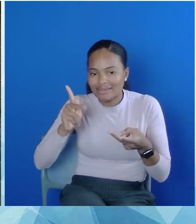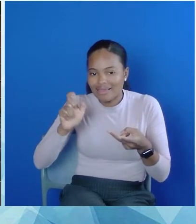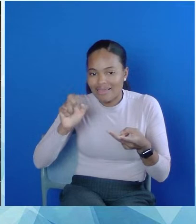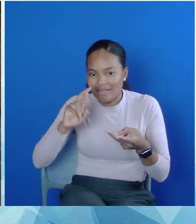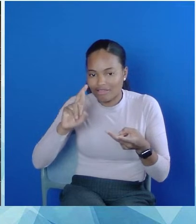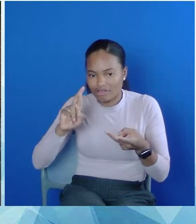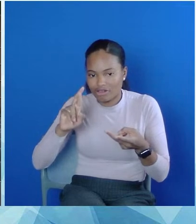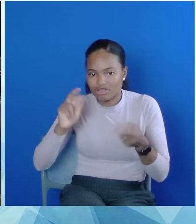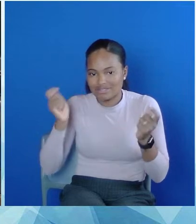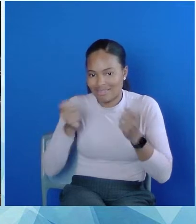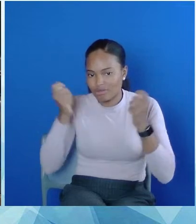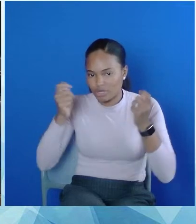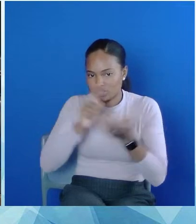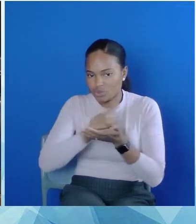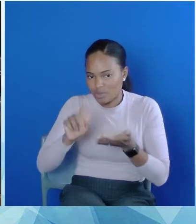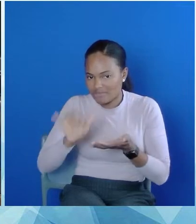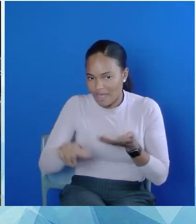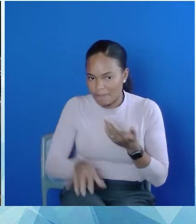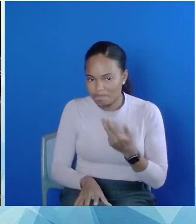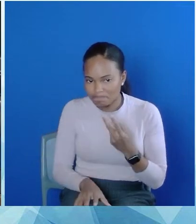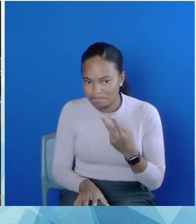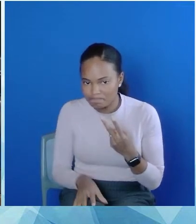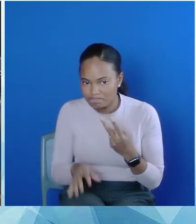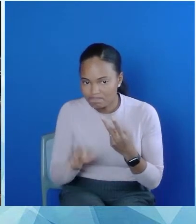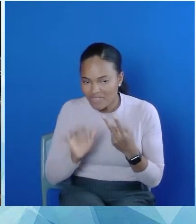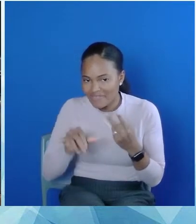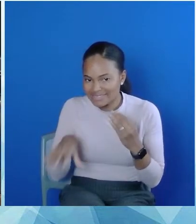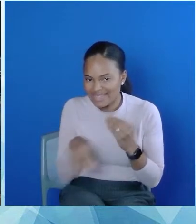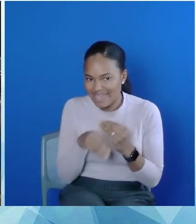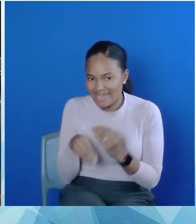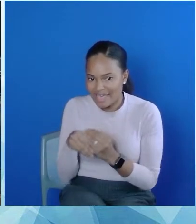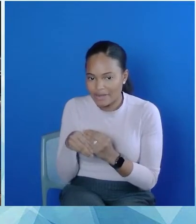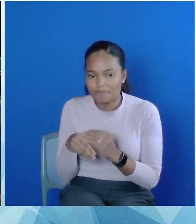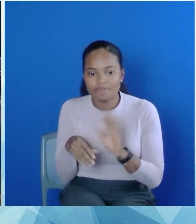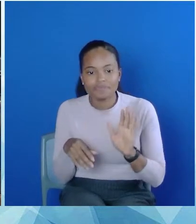Thank you. I do know that the campuses